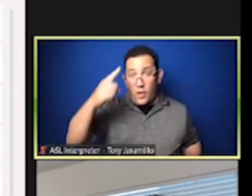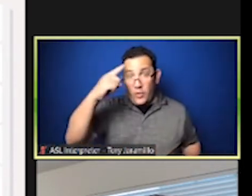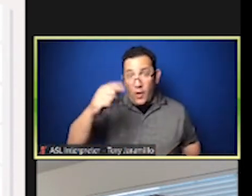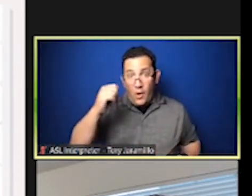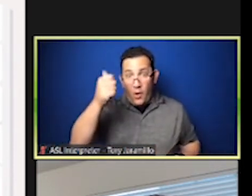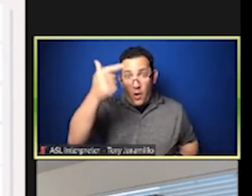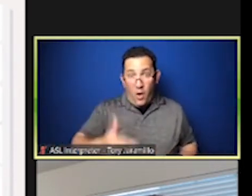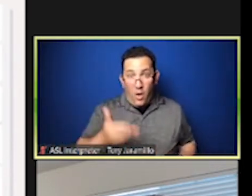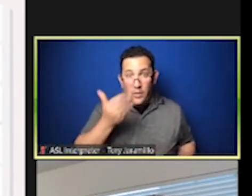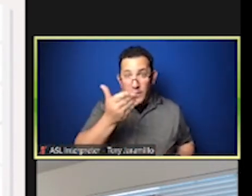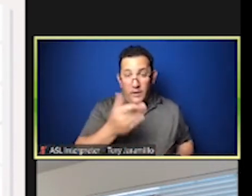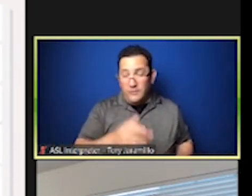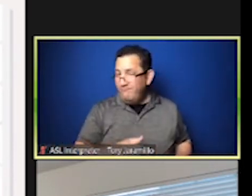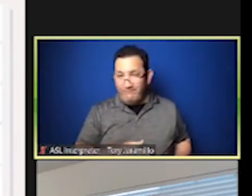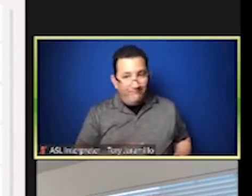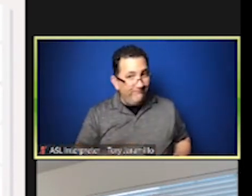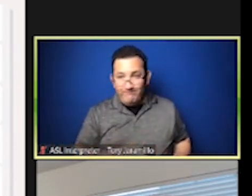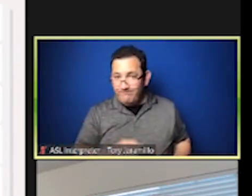had been assigned.